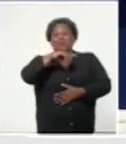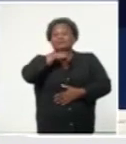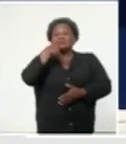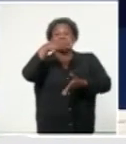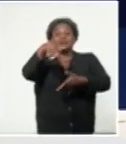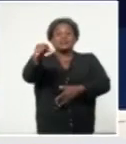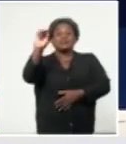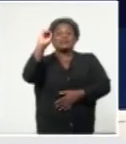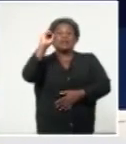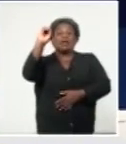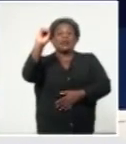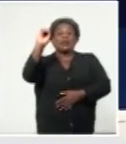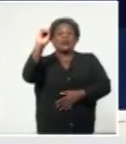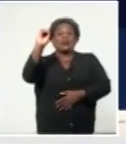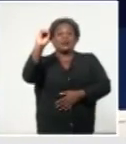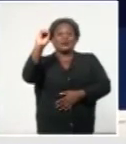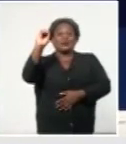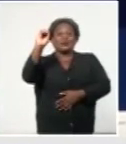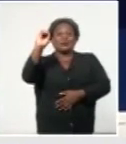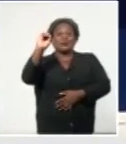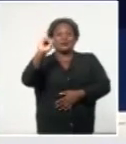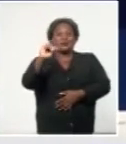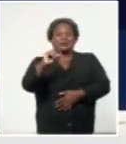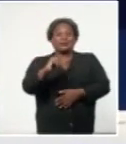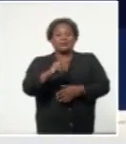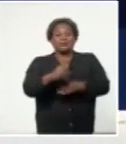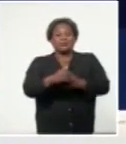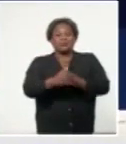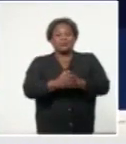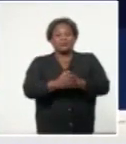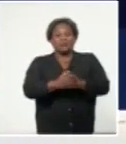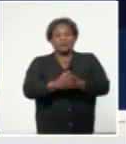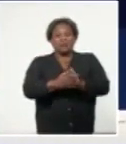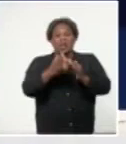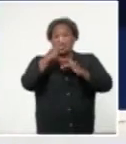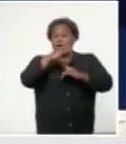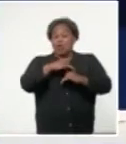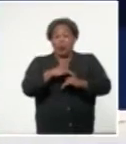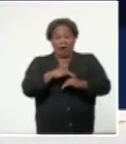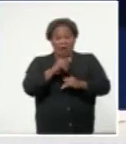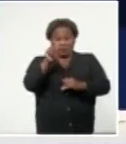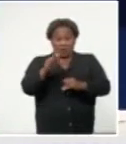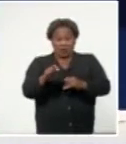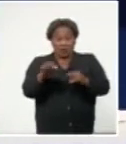Today is a favorable day from the point of view that we do not have any deceased.